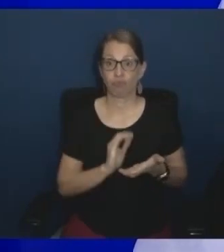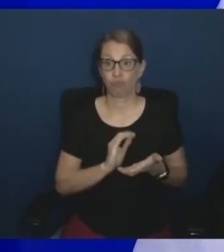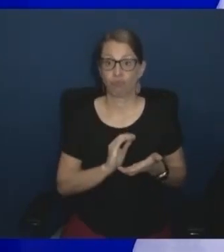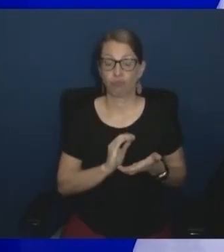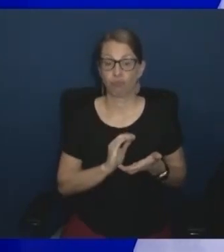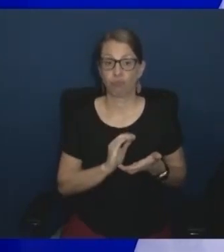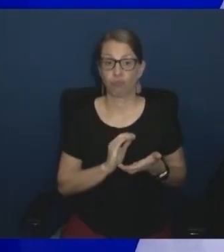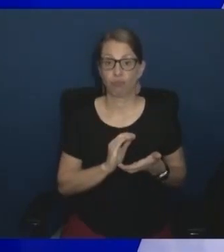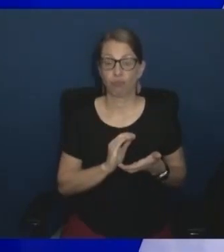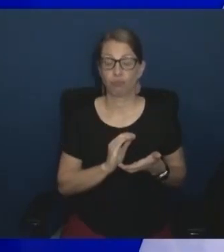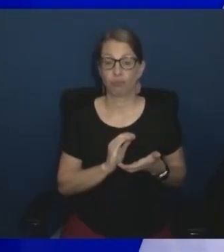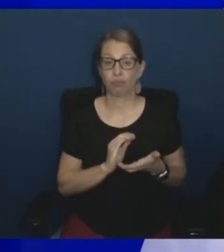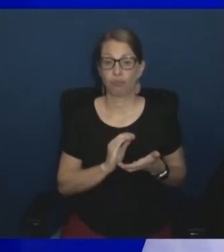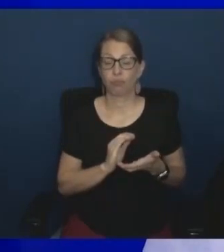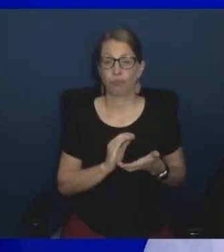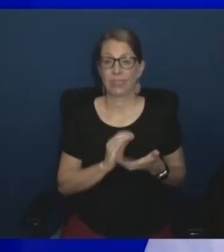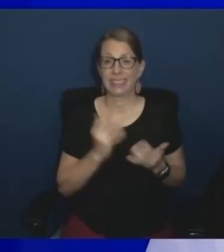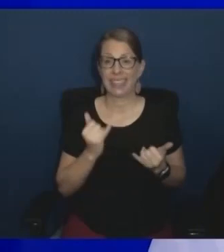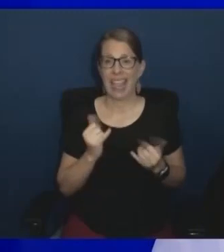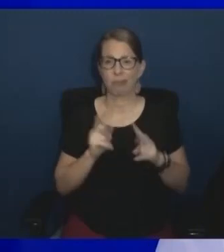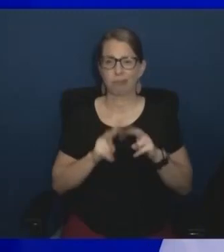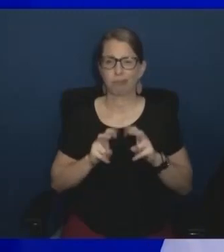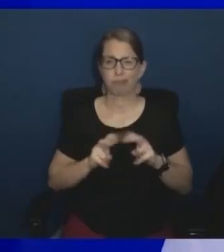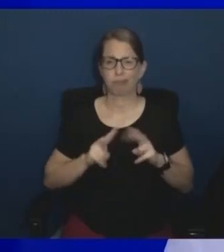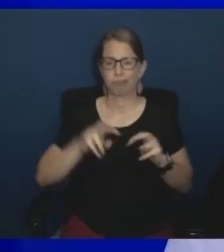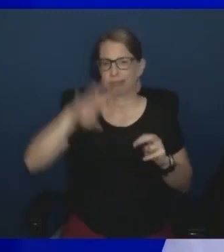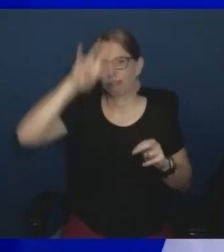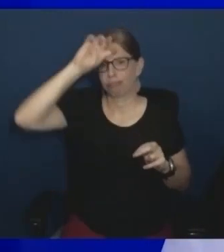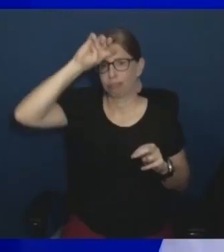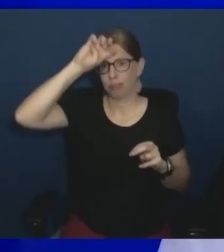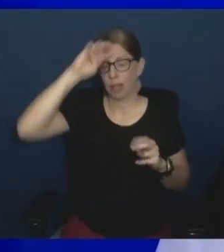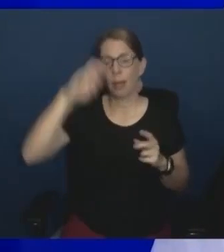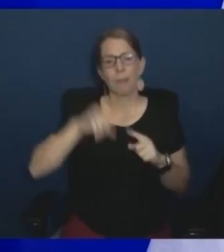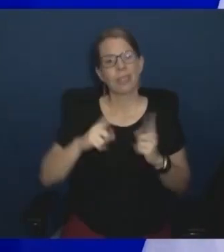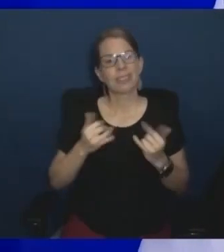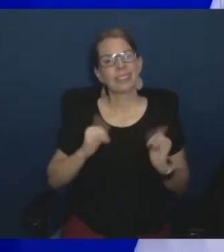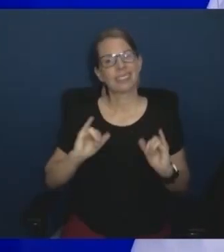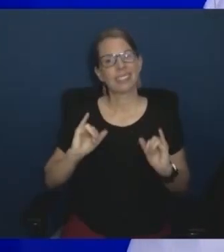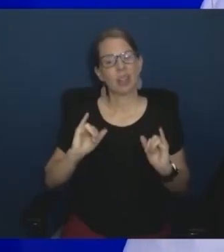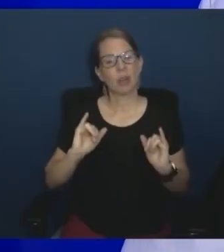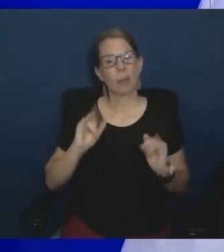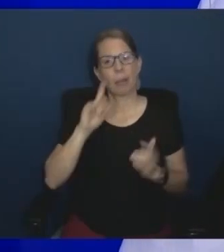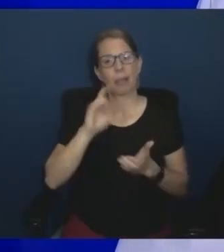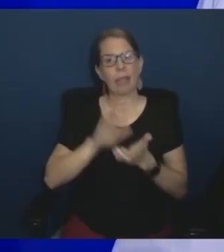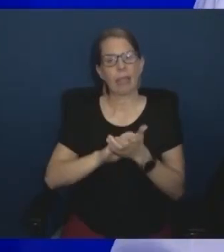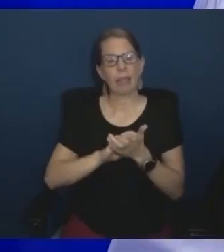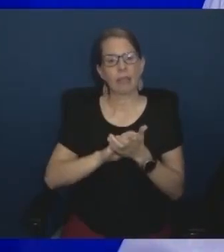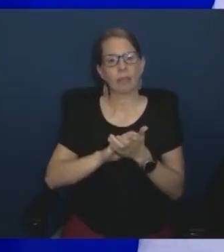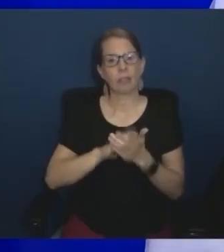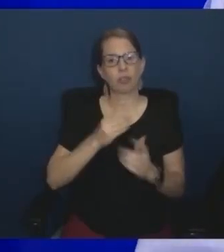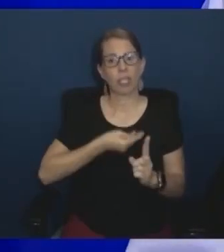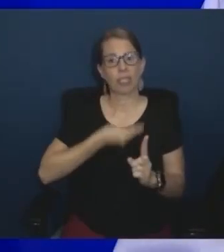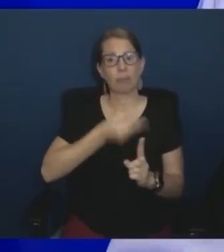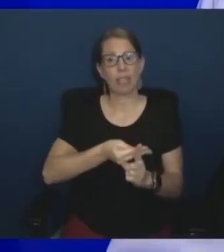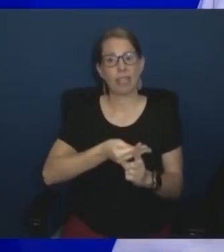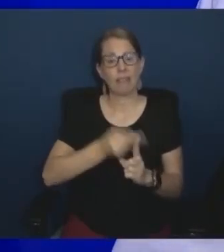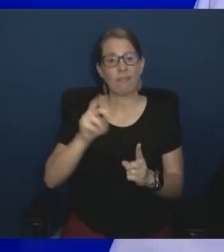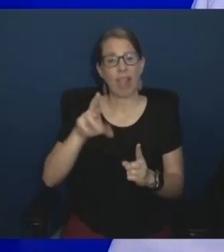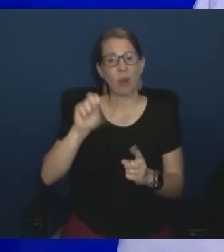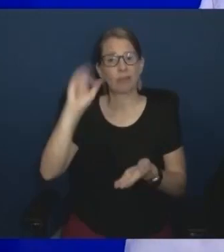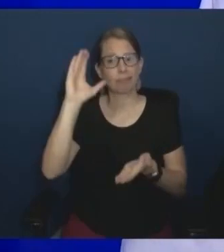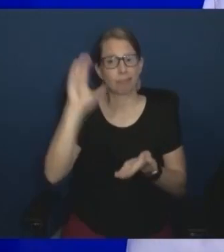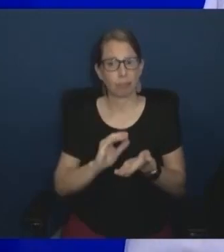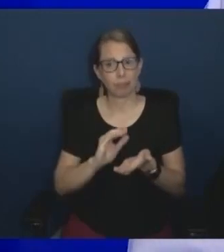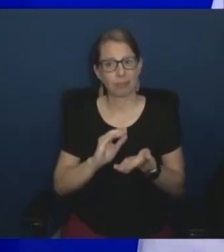some question about that now, but we still believe that there is a significant reduction in your ability to transmit the virus, either over the